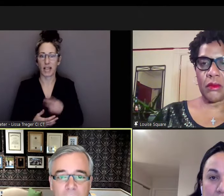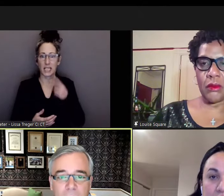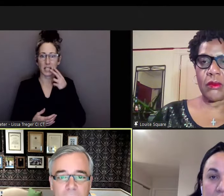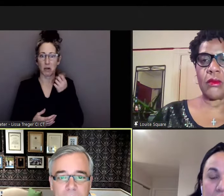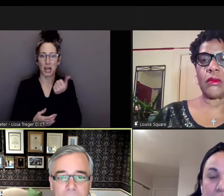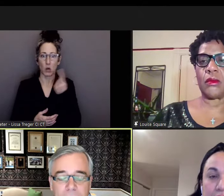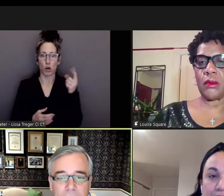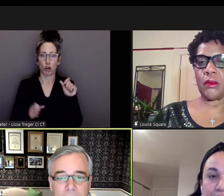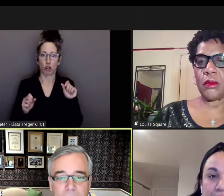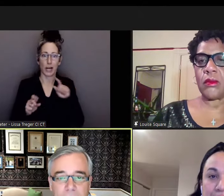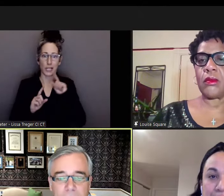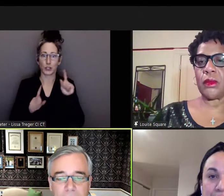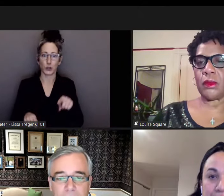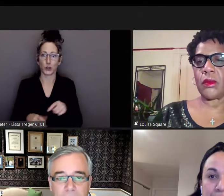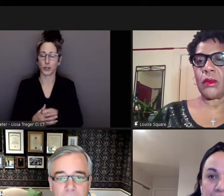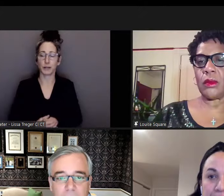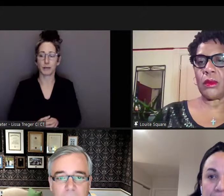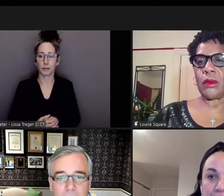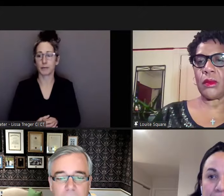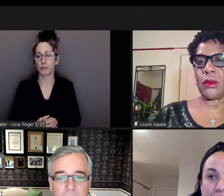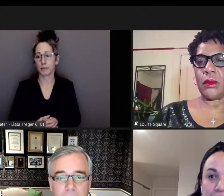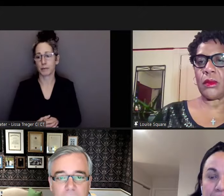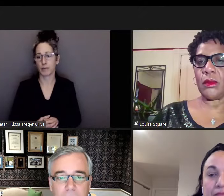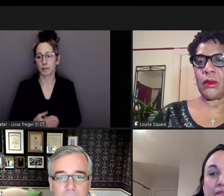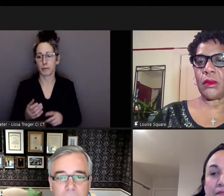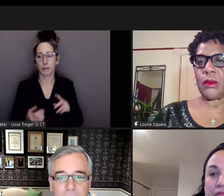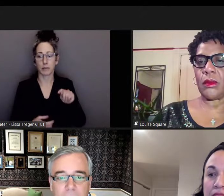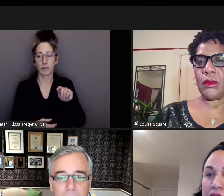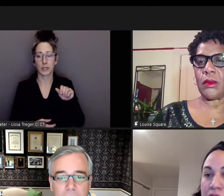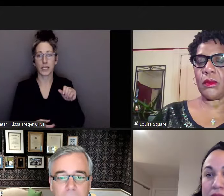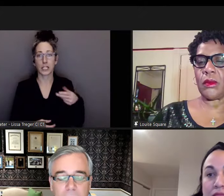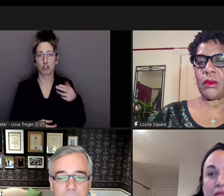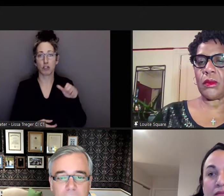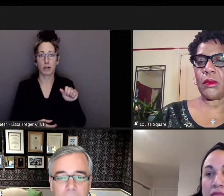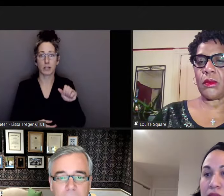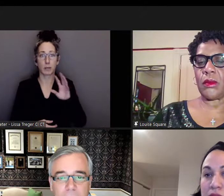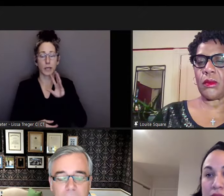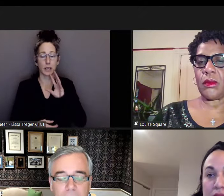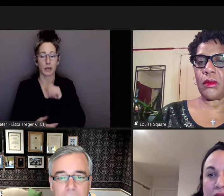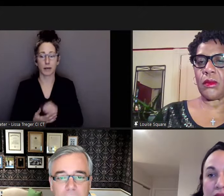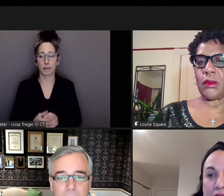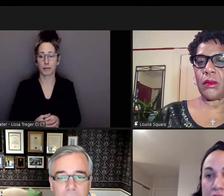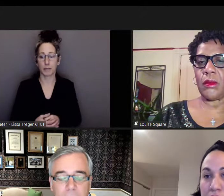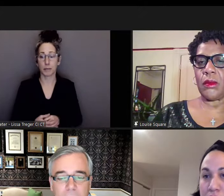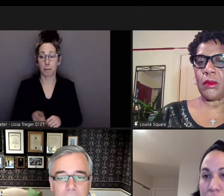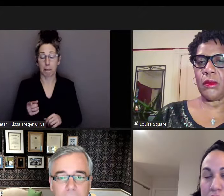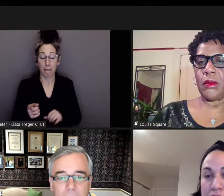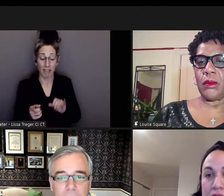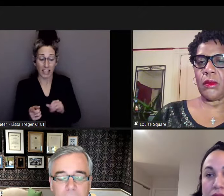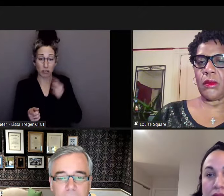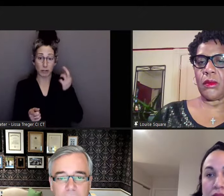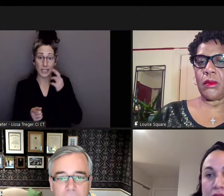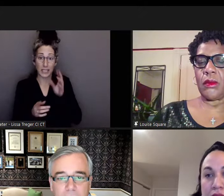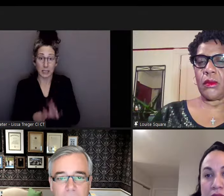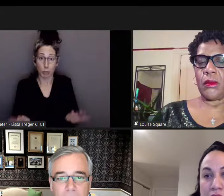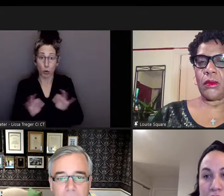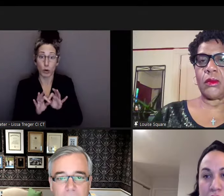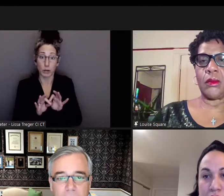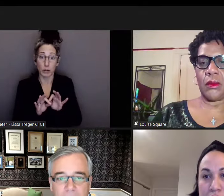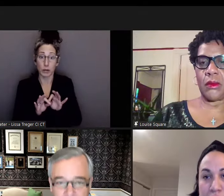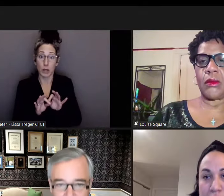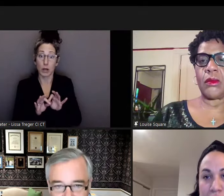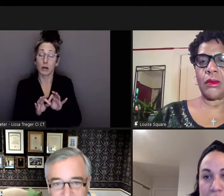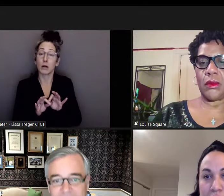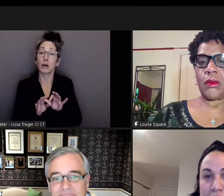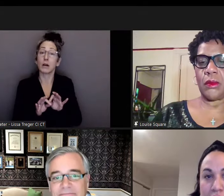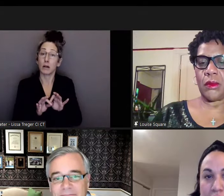now. So just to add to Dr. Heyer, what I would say is that's why it's so important that when your time comes to get